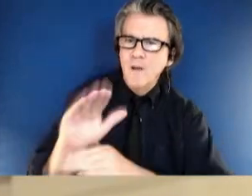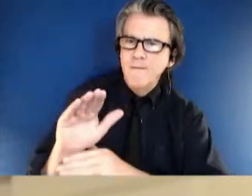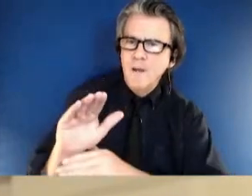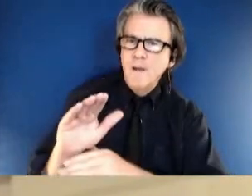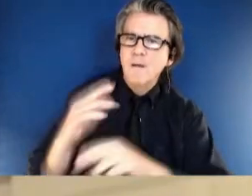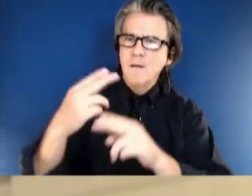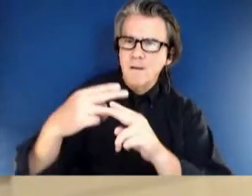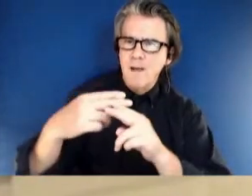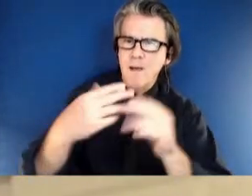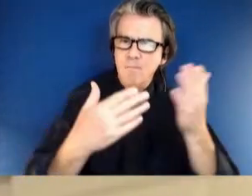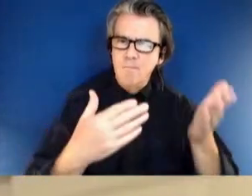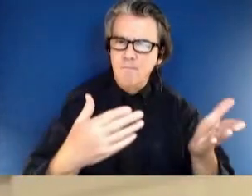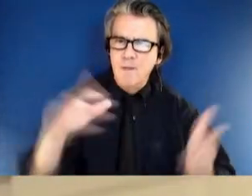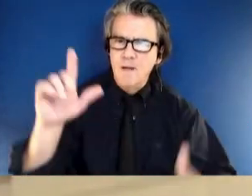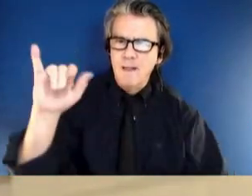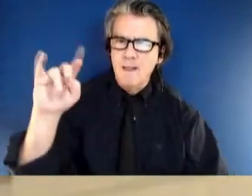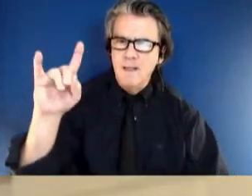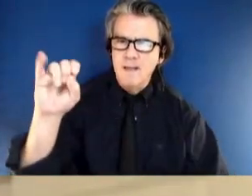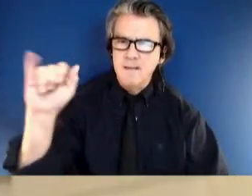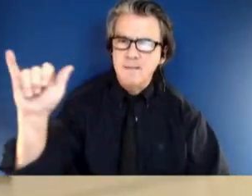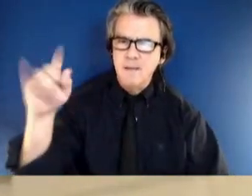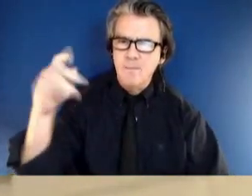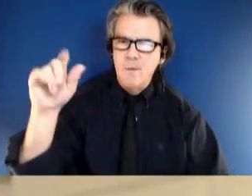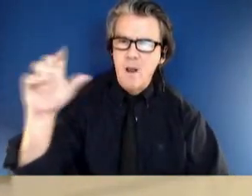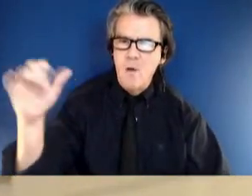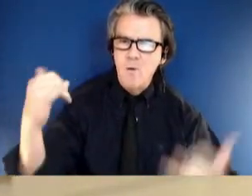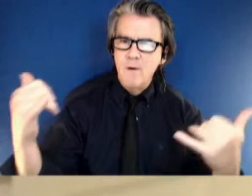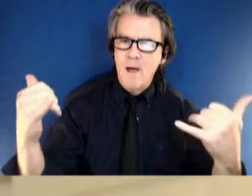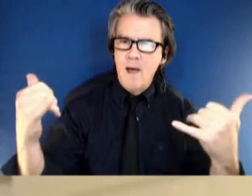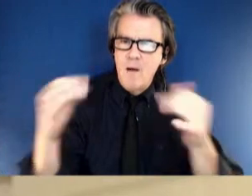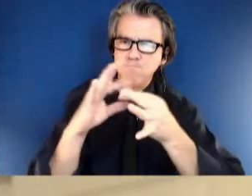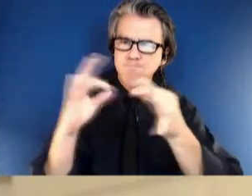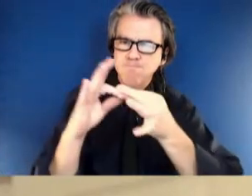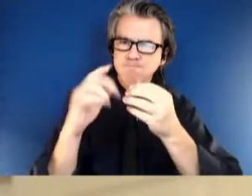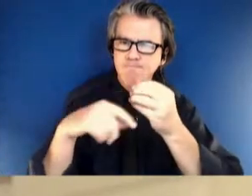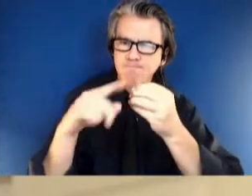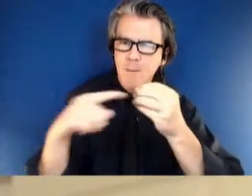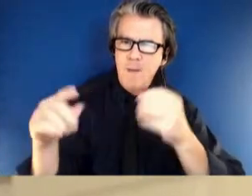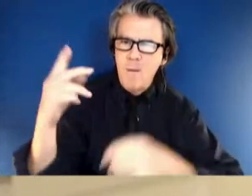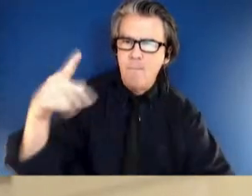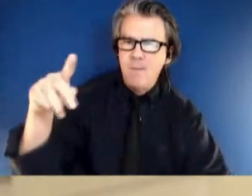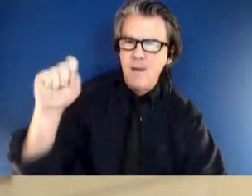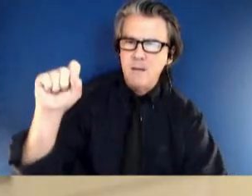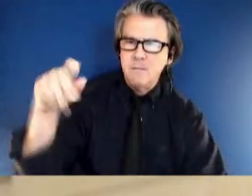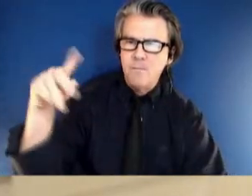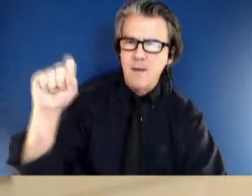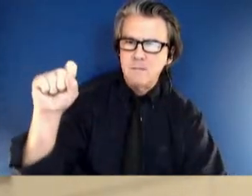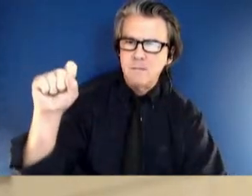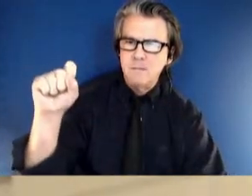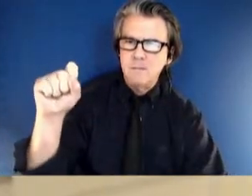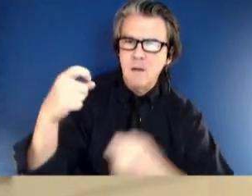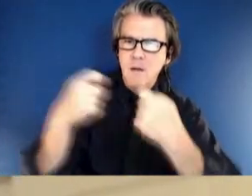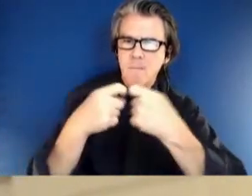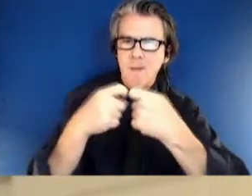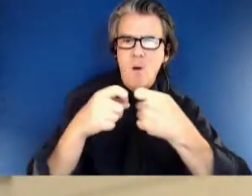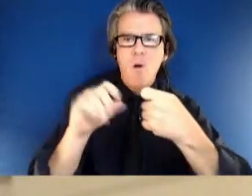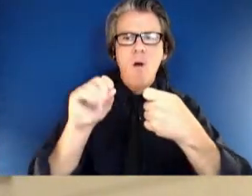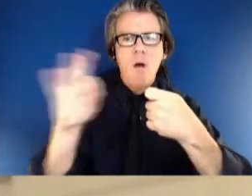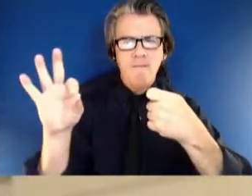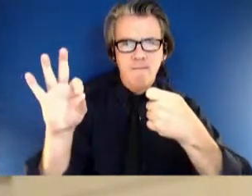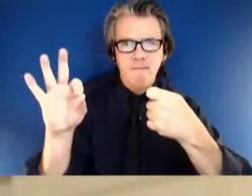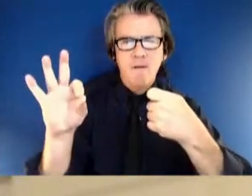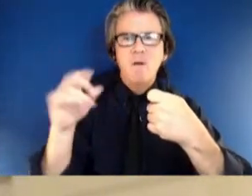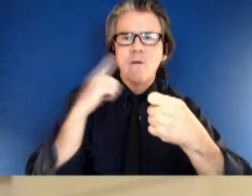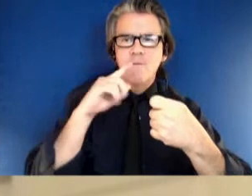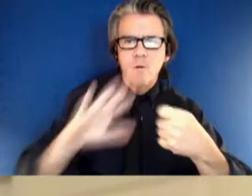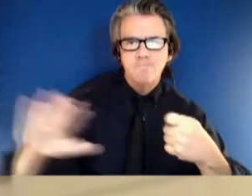Good evening, everyone. I'm Lindsay Paulo. Thanks for joining us tonight for this Public Safety Power Shutoff public briefing on October